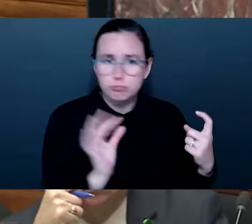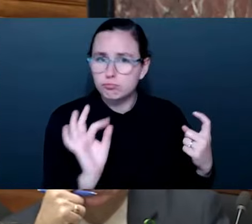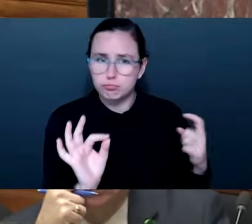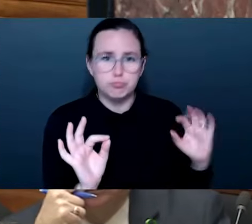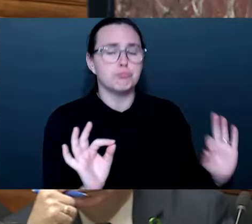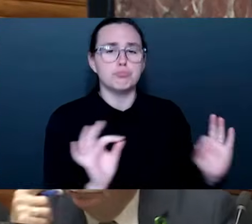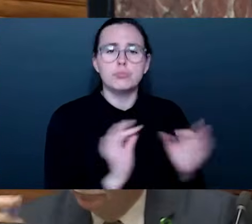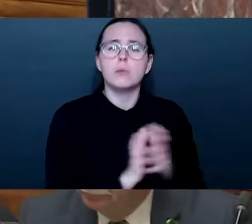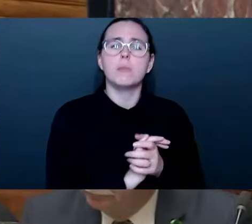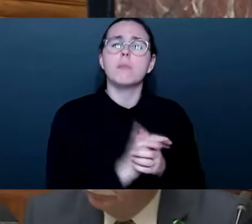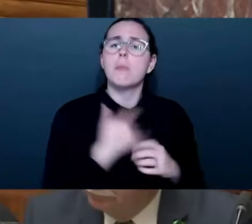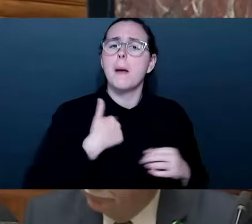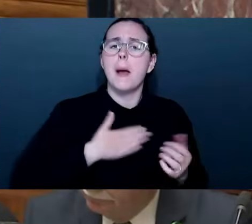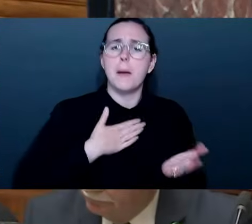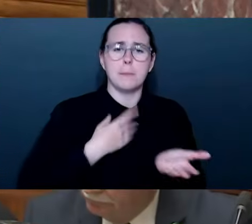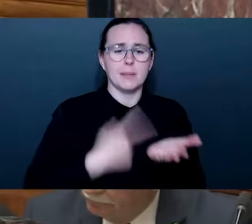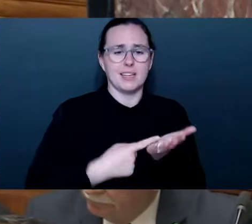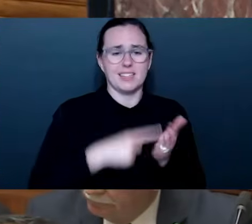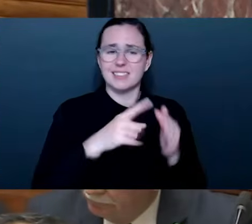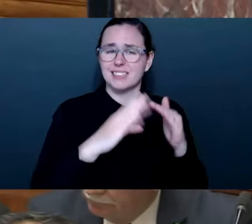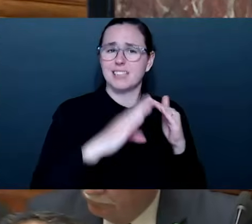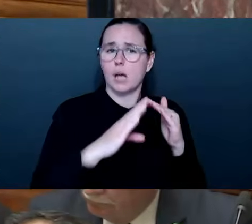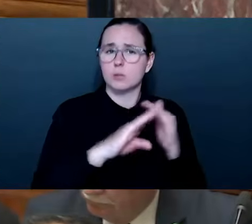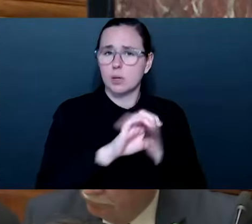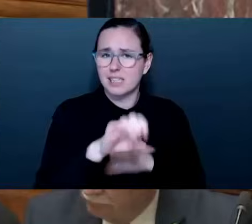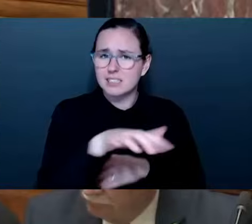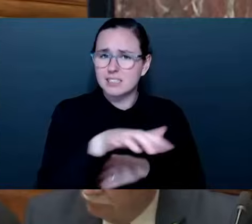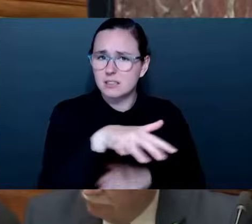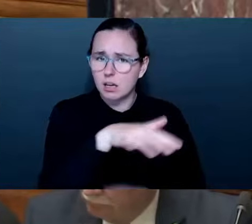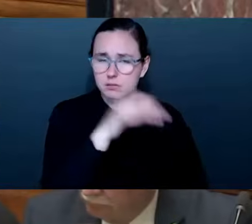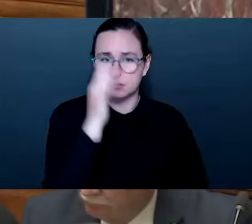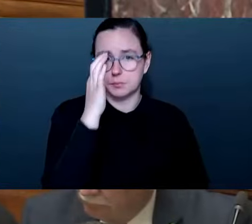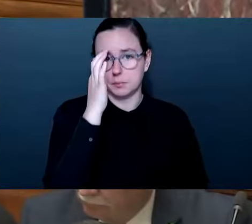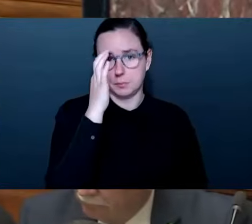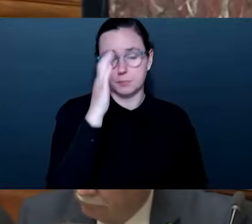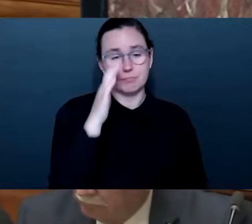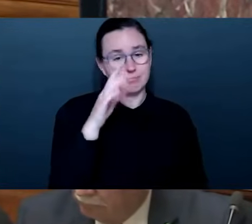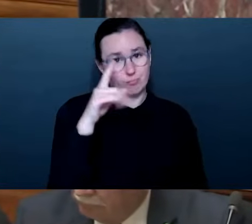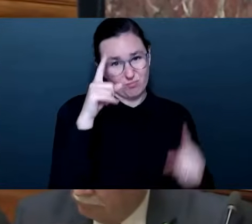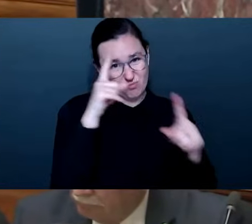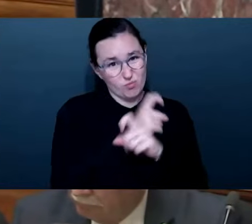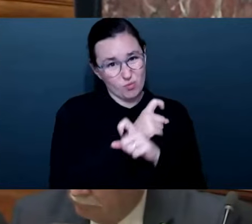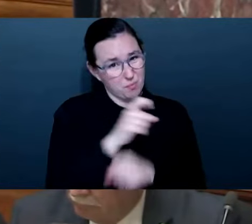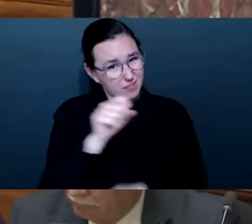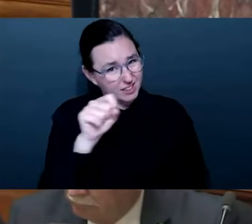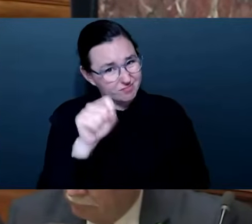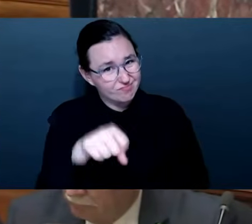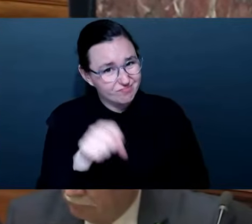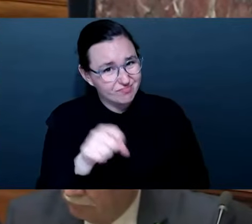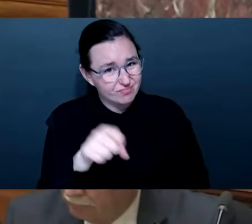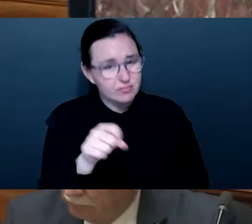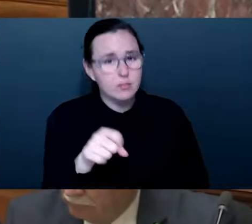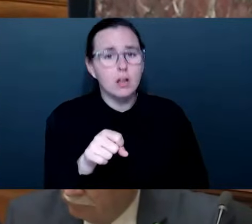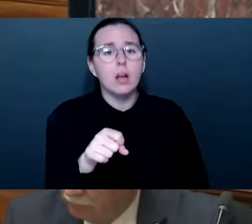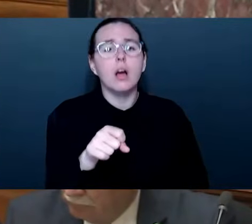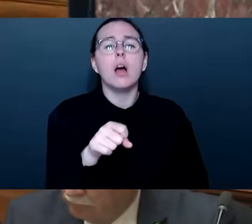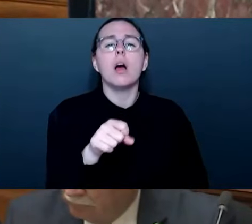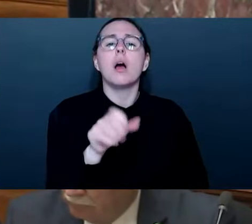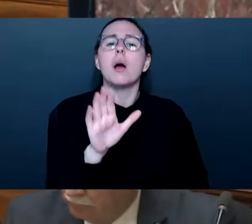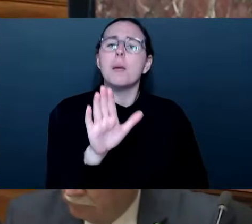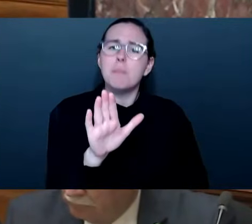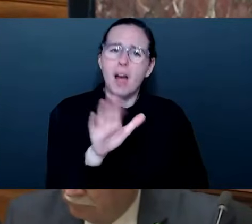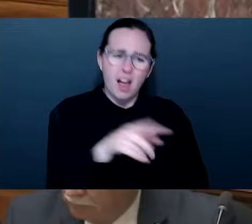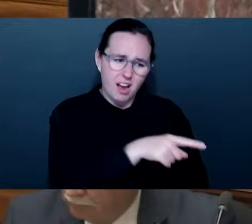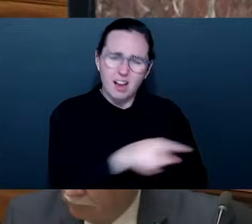faced many complex challenges and also that is full of resilient individuals working together to create a better life. I know